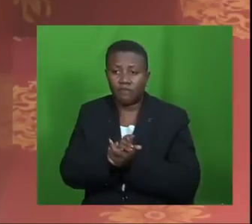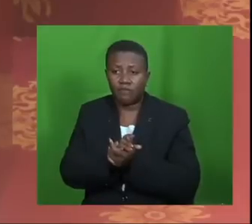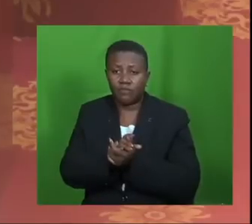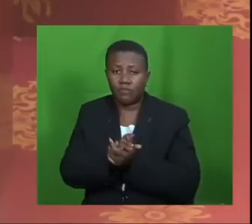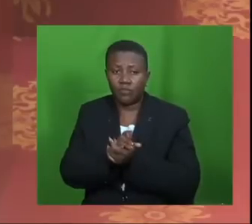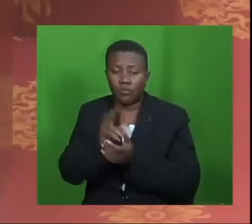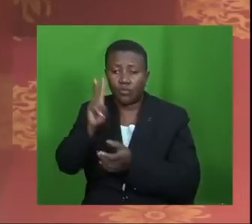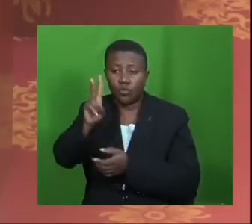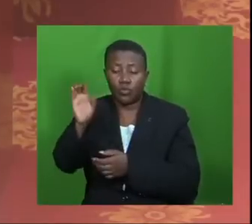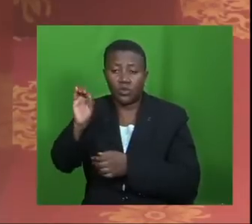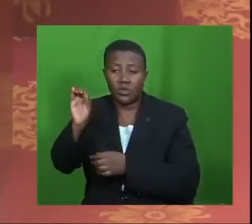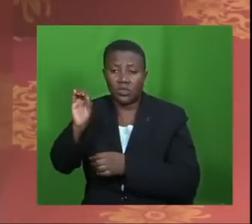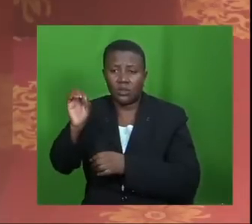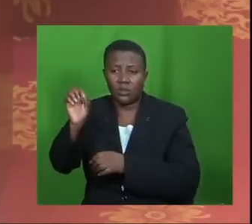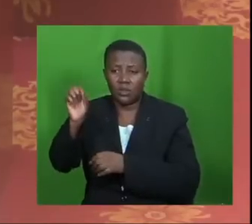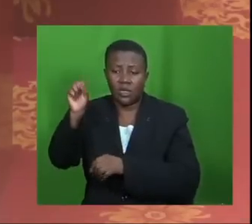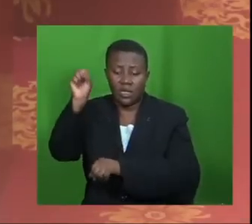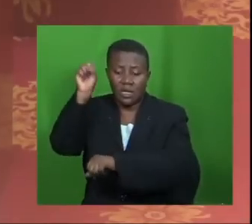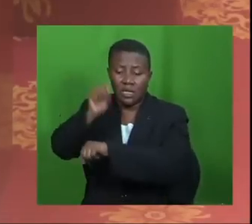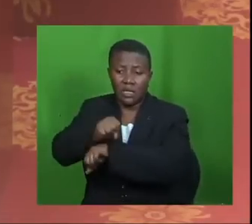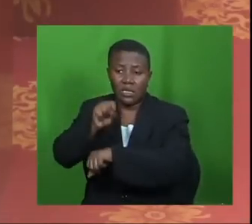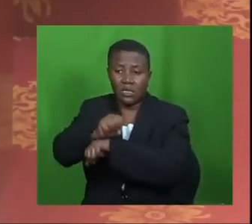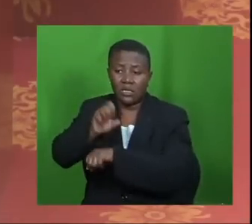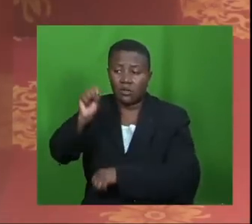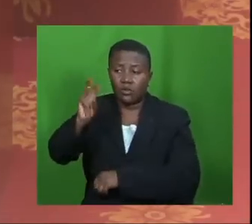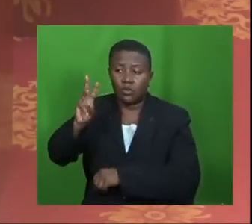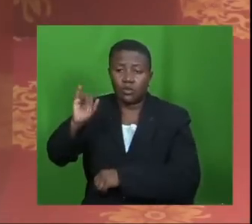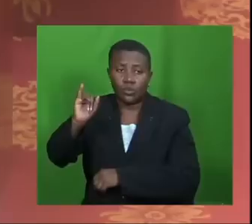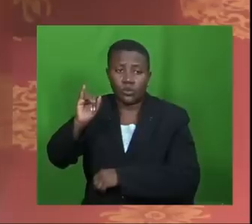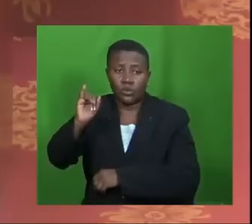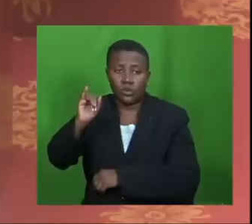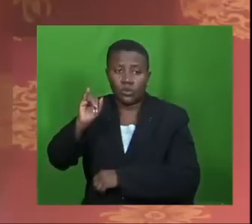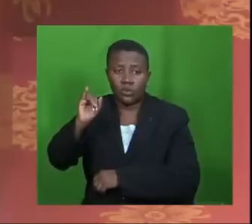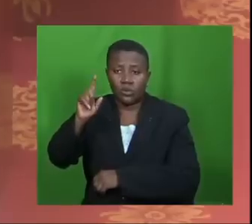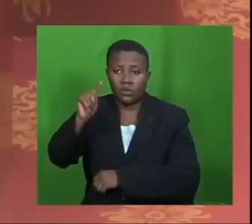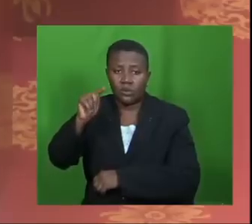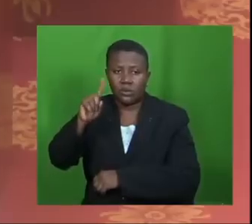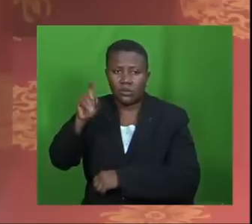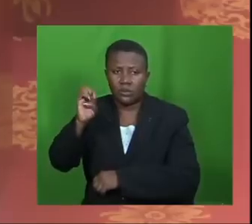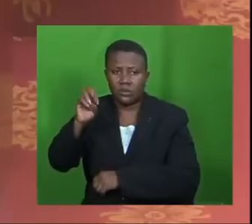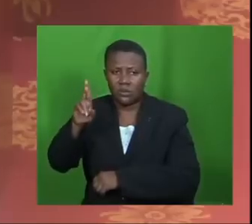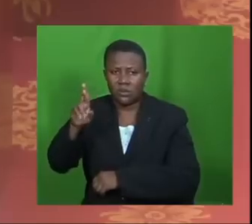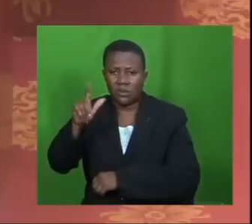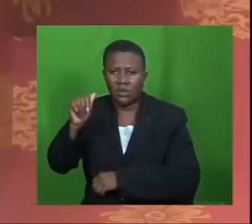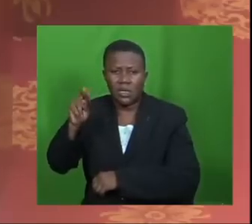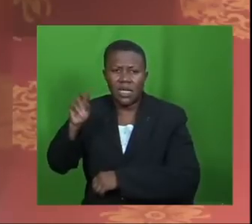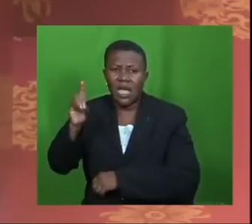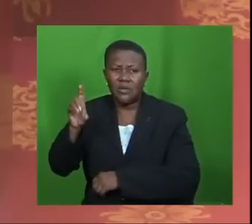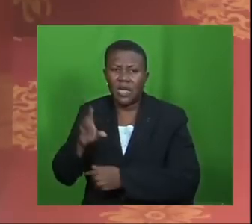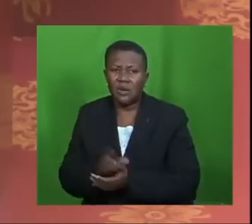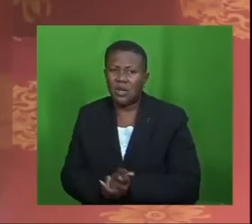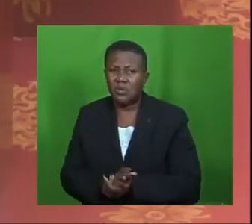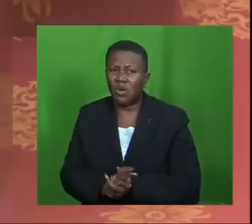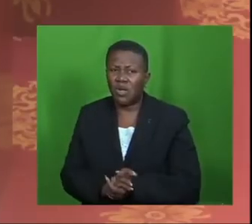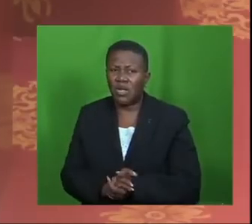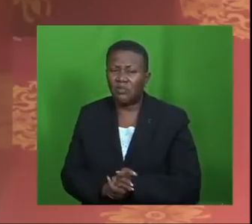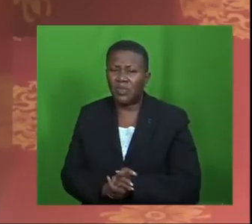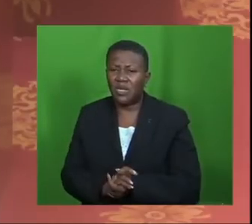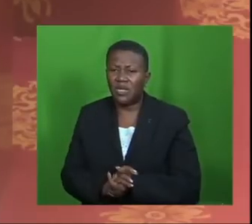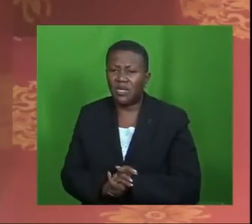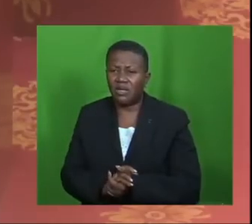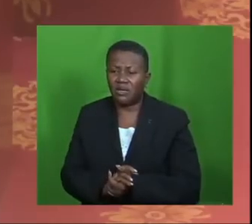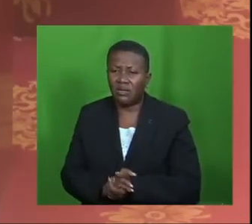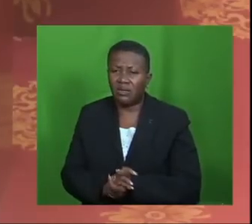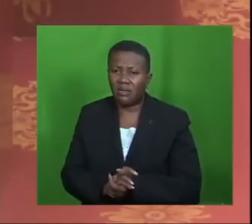against their Switzerland counterparts. The Black Stars arrived in Qatar for the World Cup